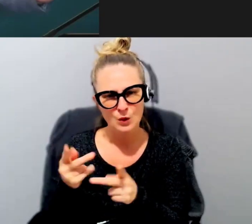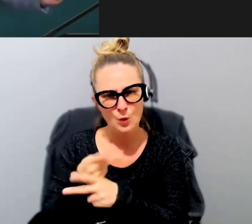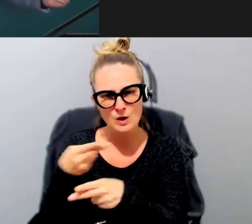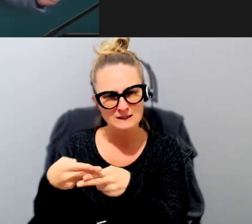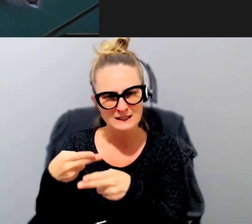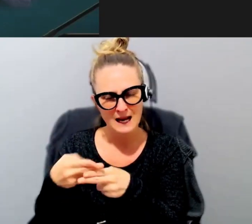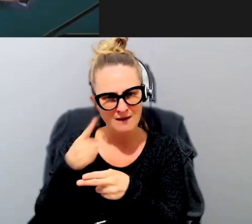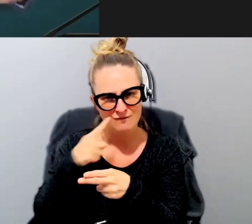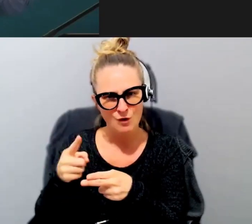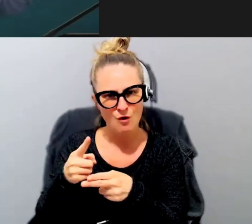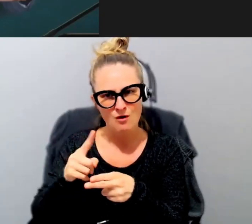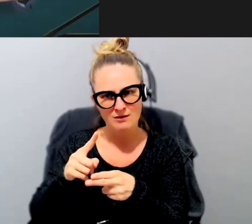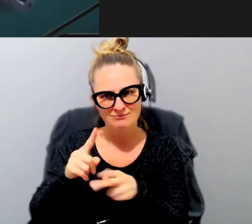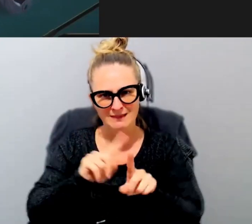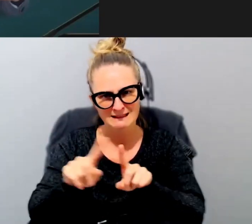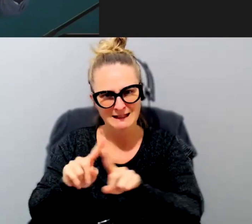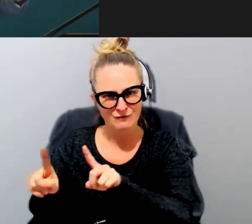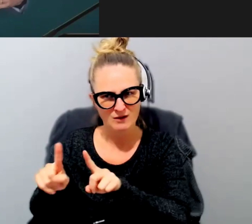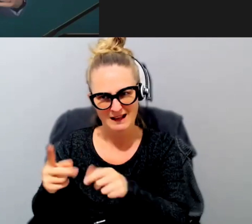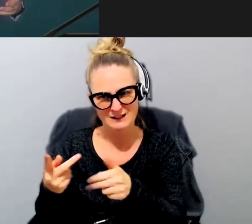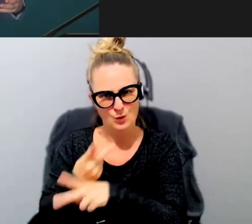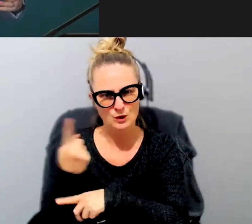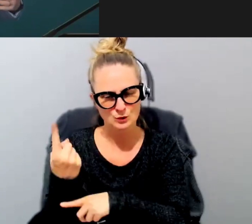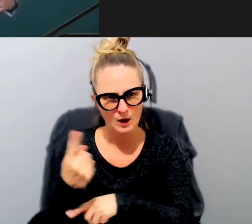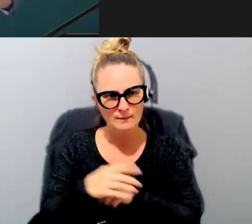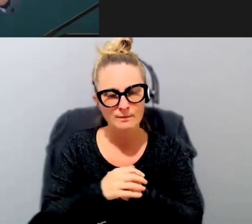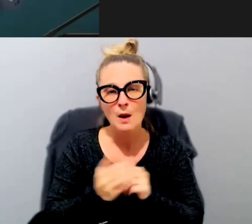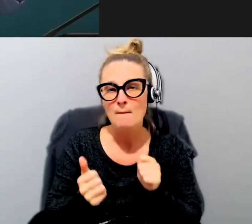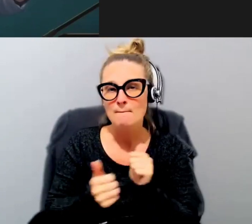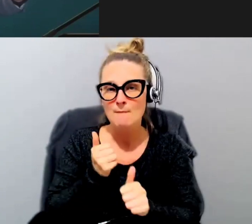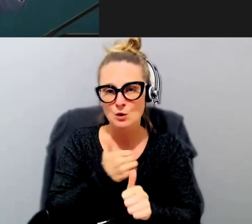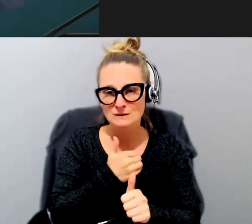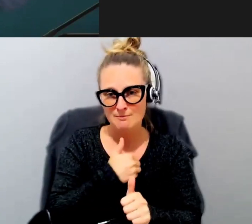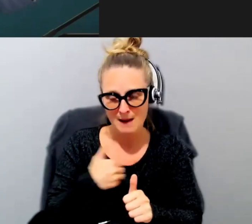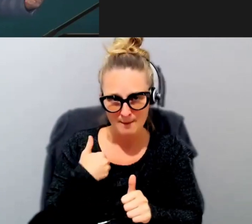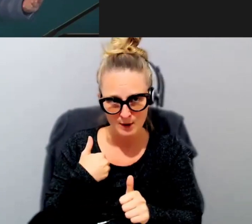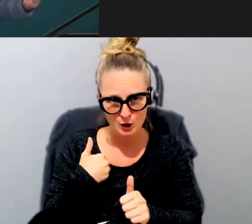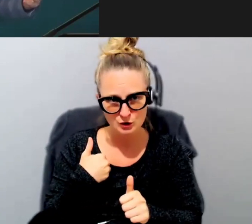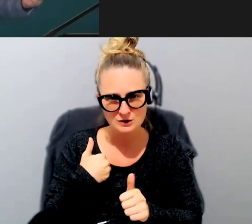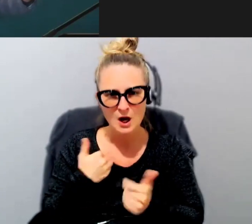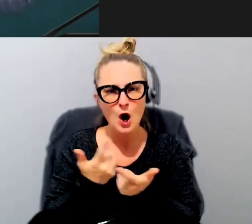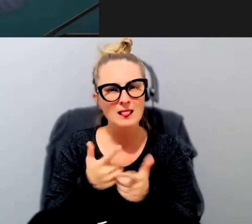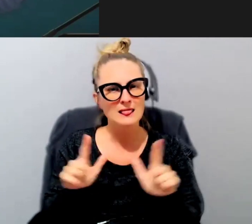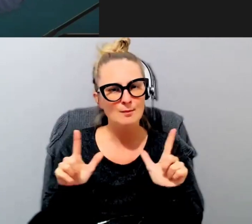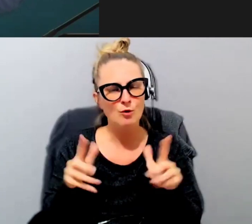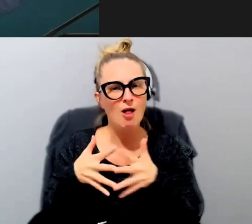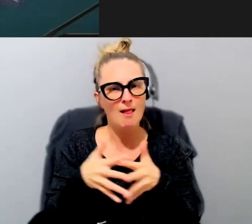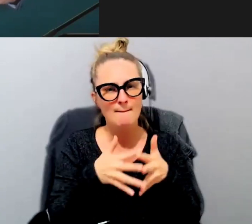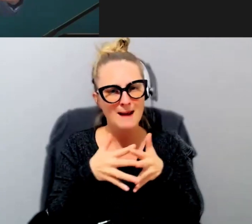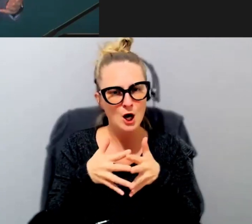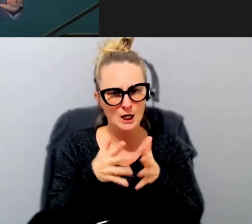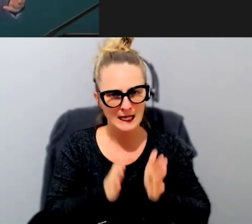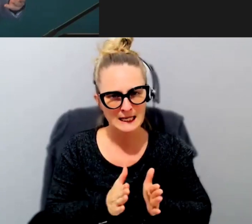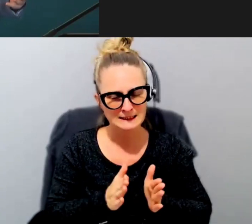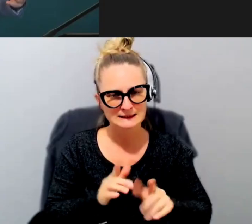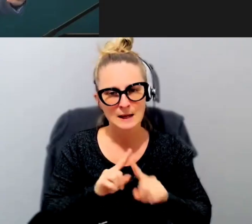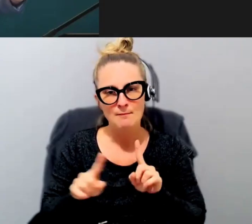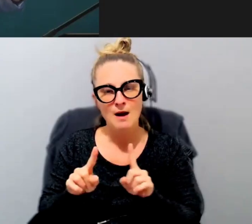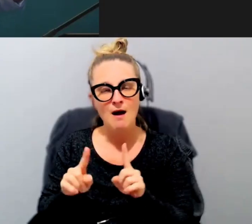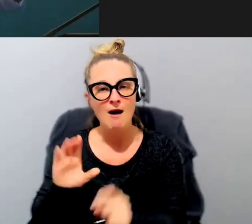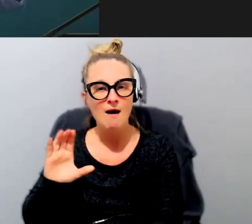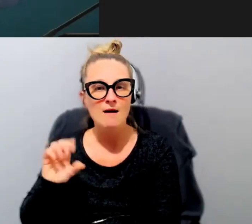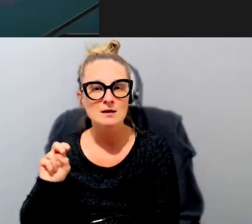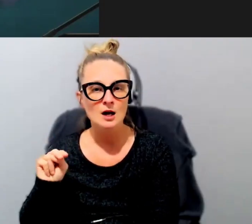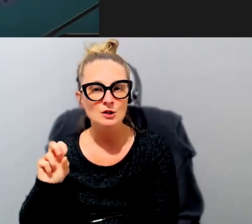because most members of conservative Judaism are liberal Americans, but the name conservative Judaism